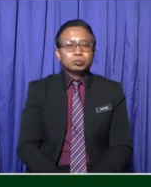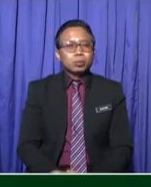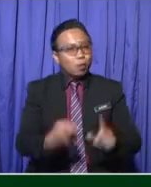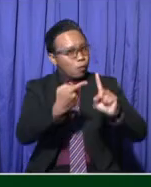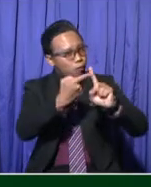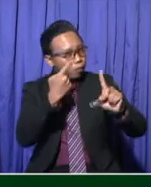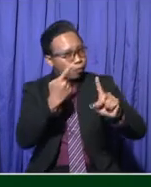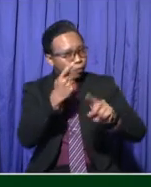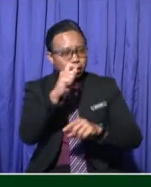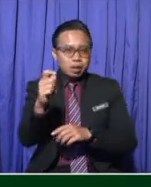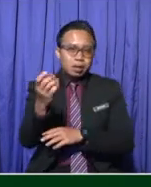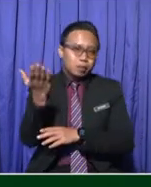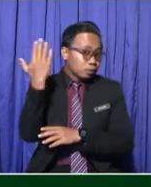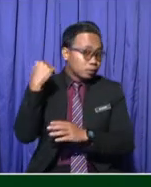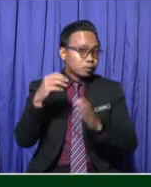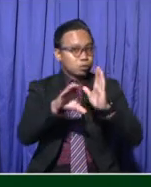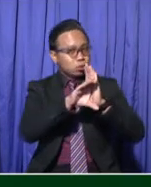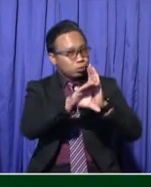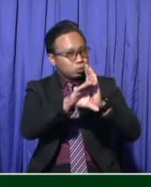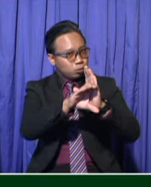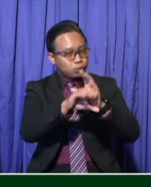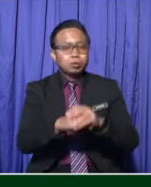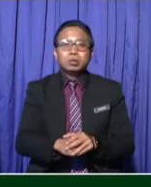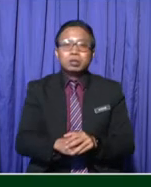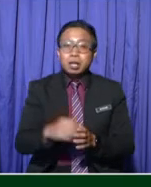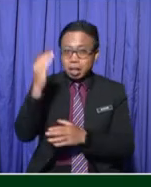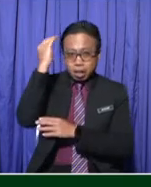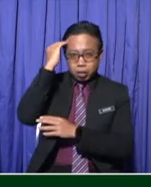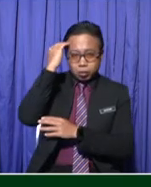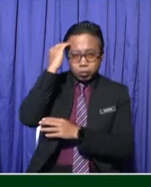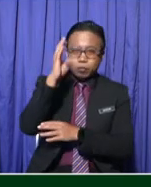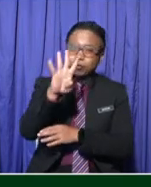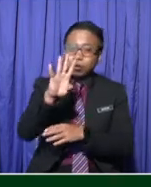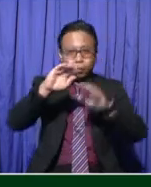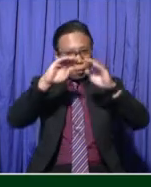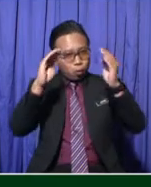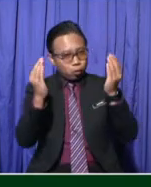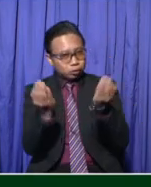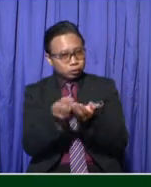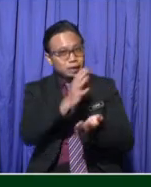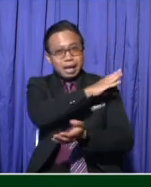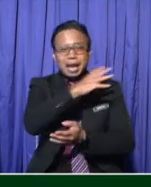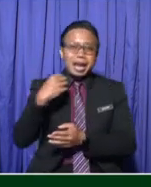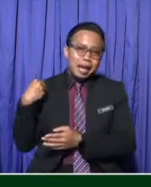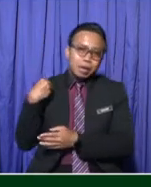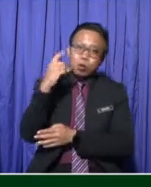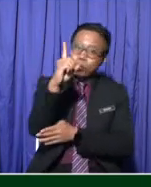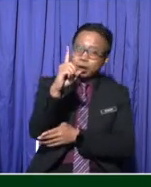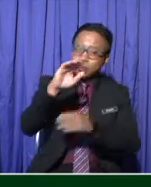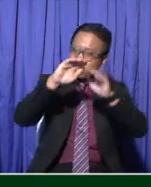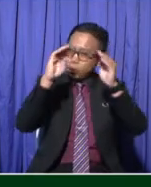From the previous example, we know that four balls and one ball